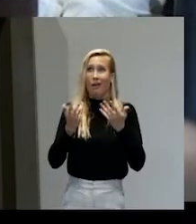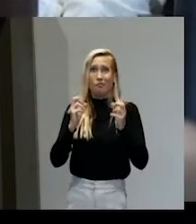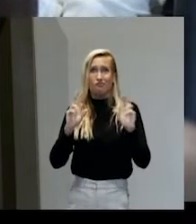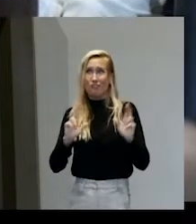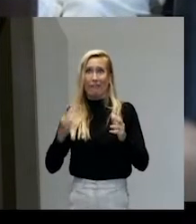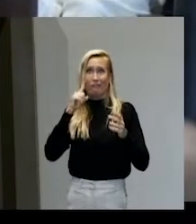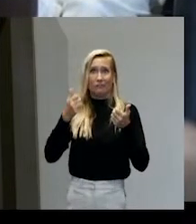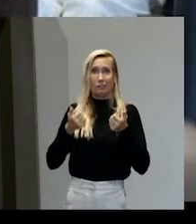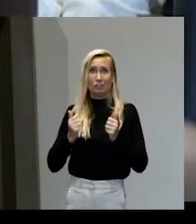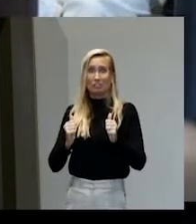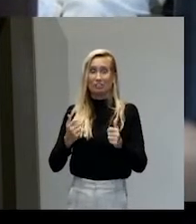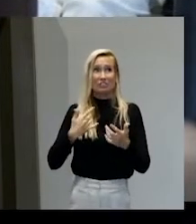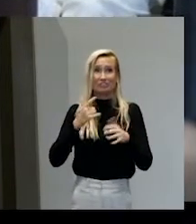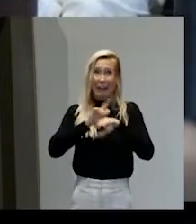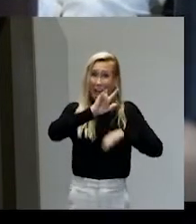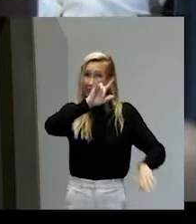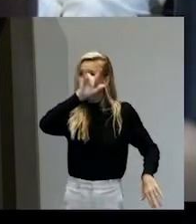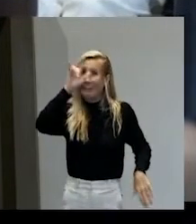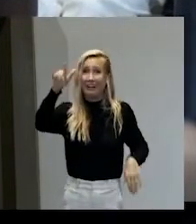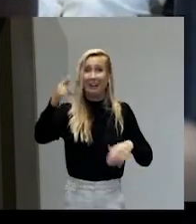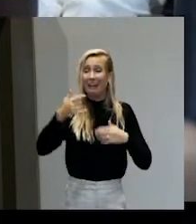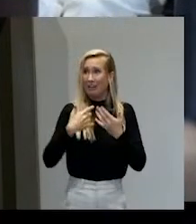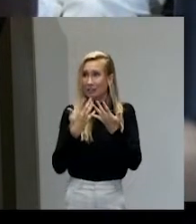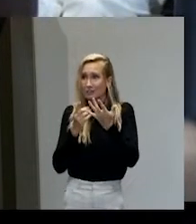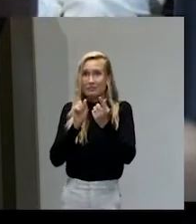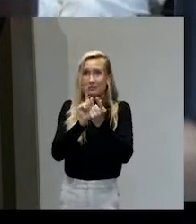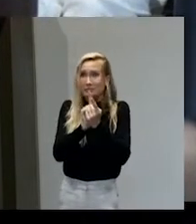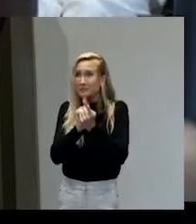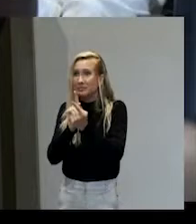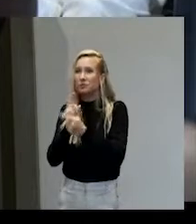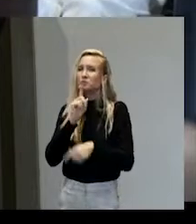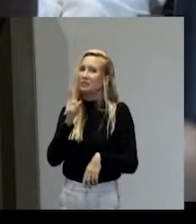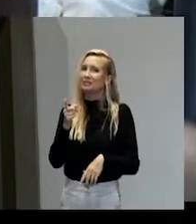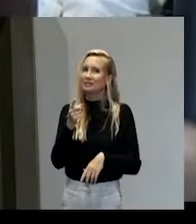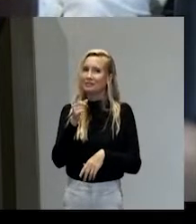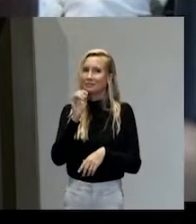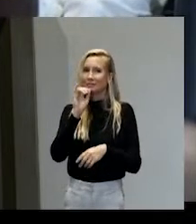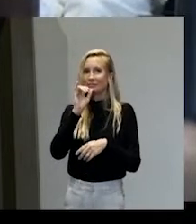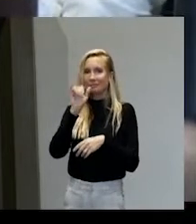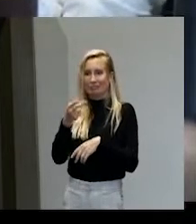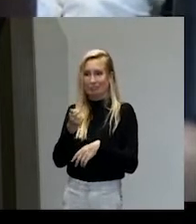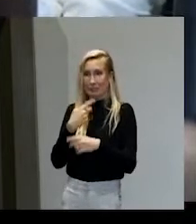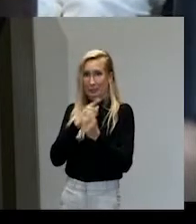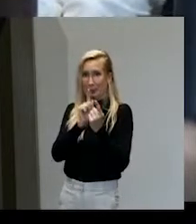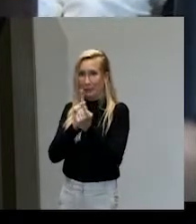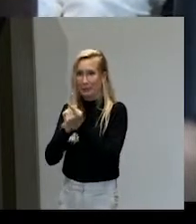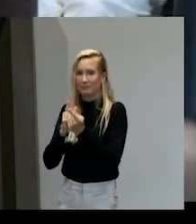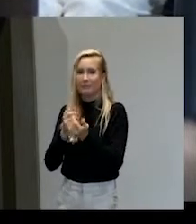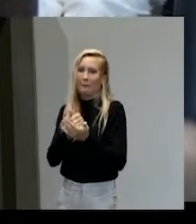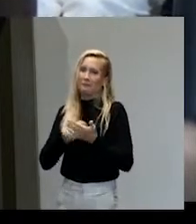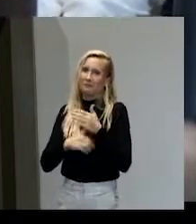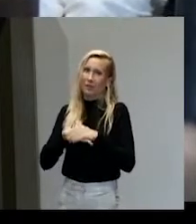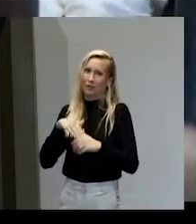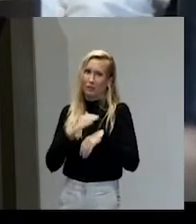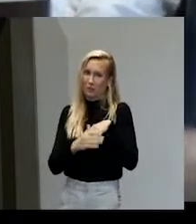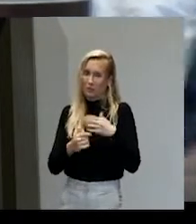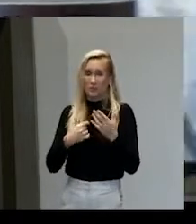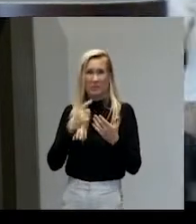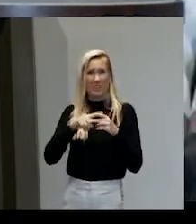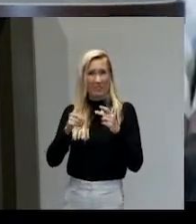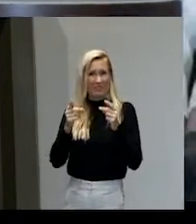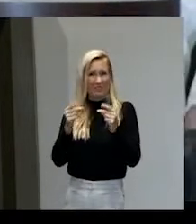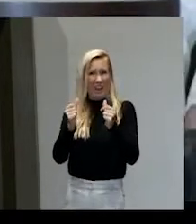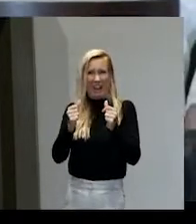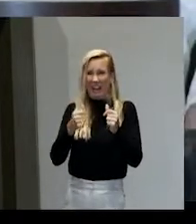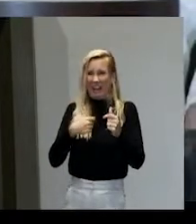met and really made me feel comfortable. So that was just a big old whirlwind for me. Sue-Ann did a pretty good